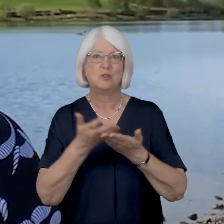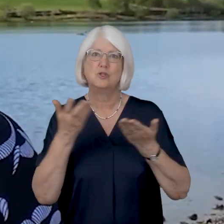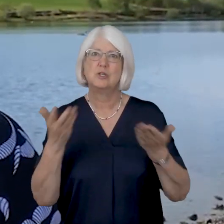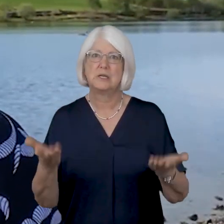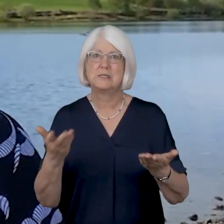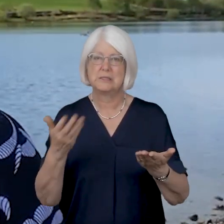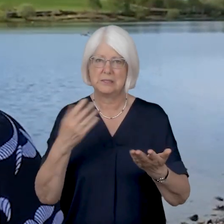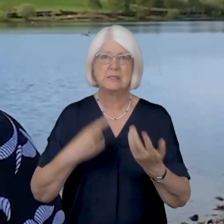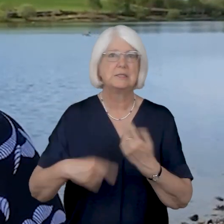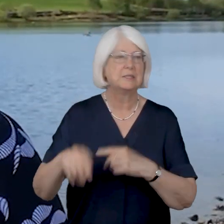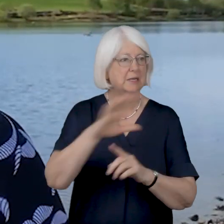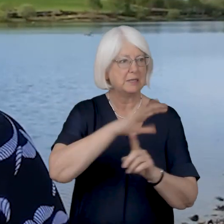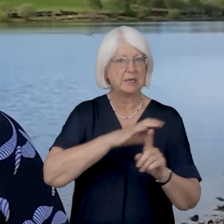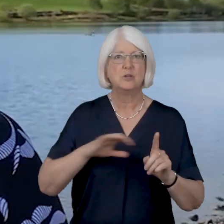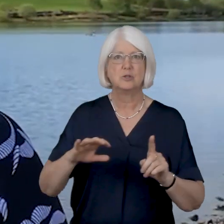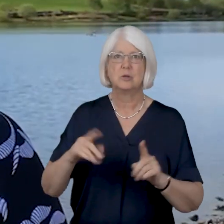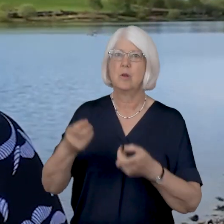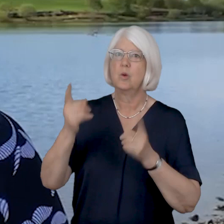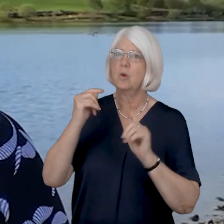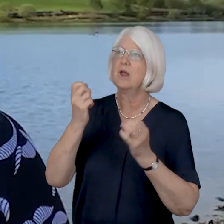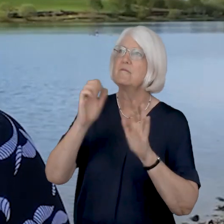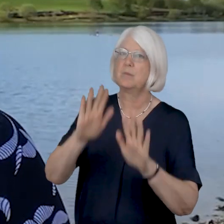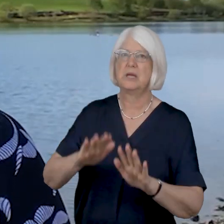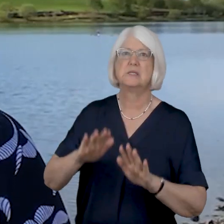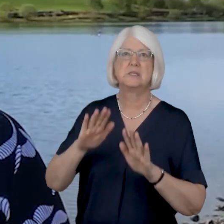nations. Lord, have mercy.